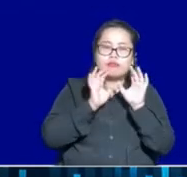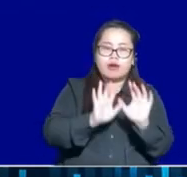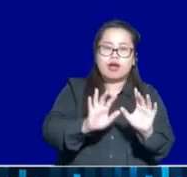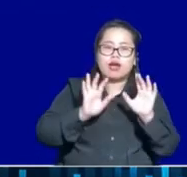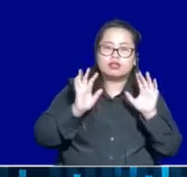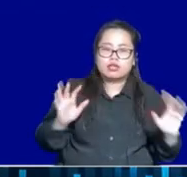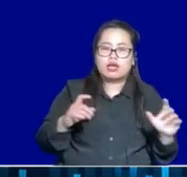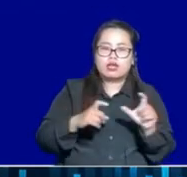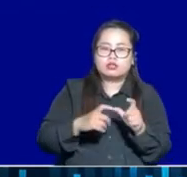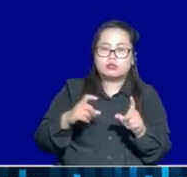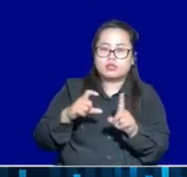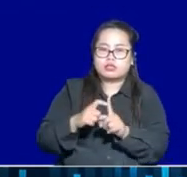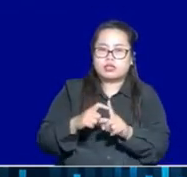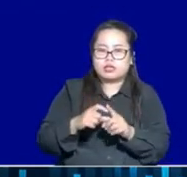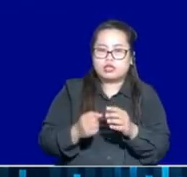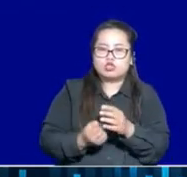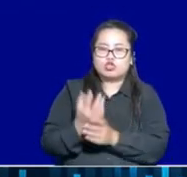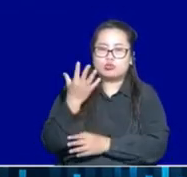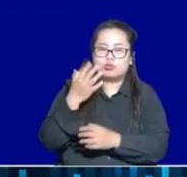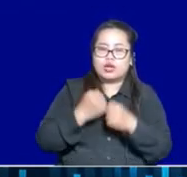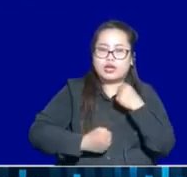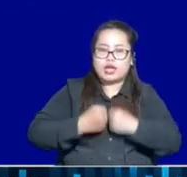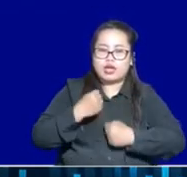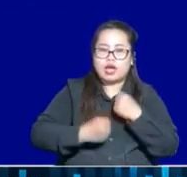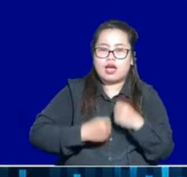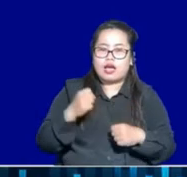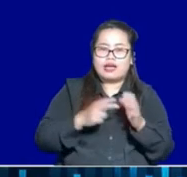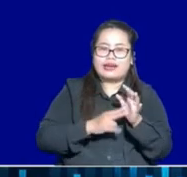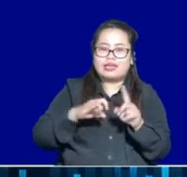next 12 years, if the world is to decarbonize,